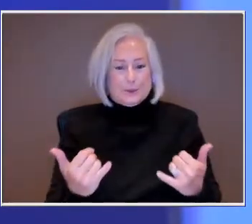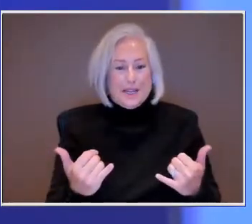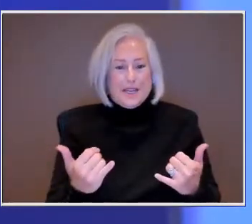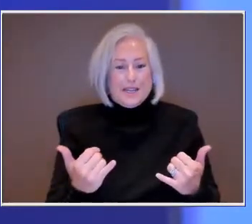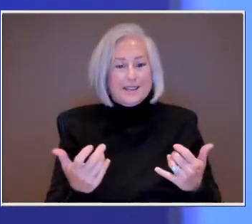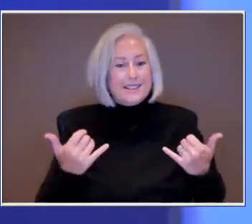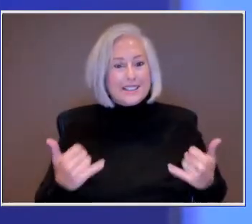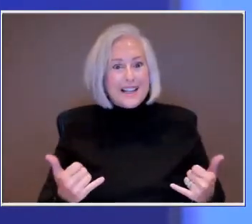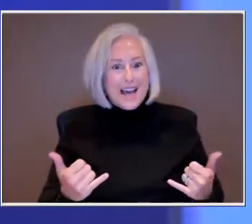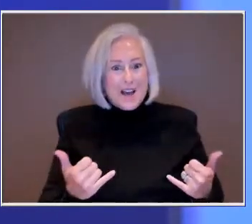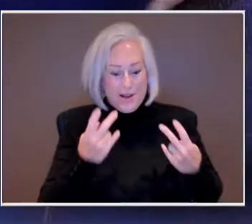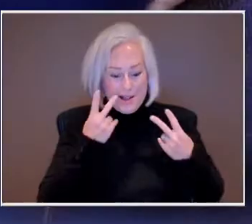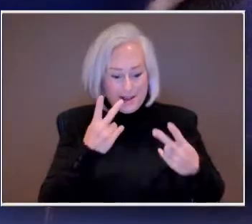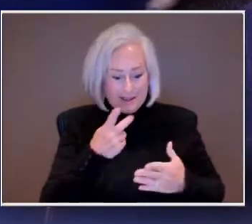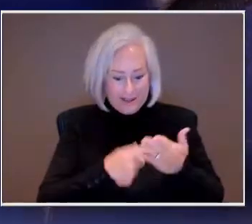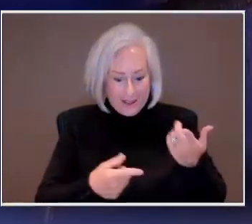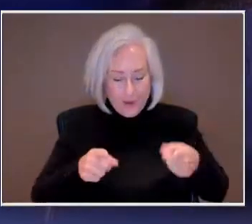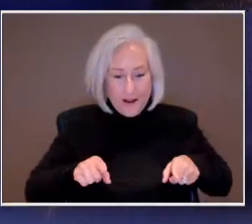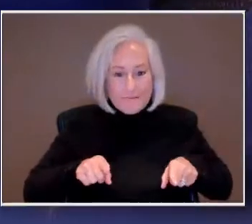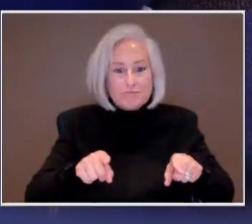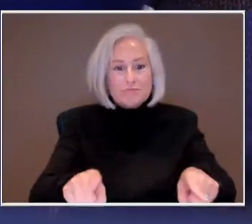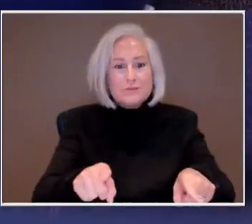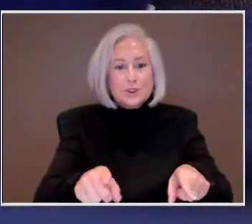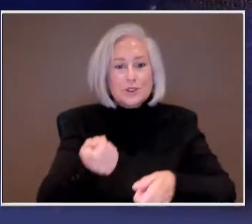moment from the surgery room.